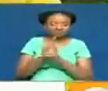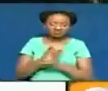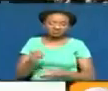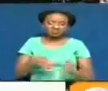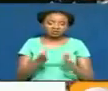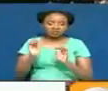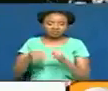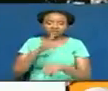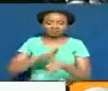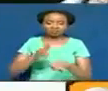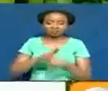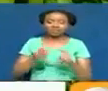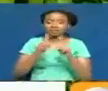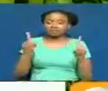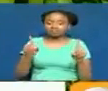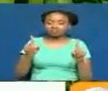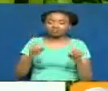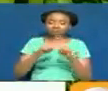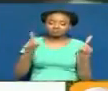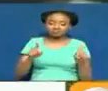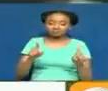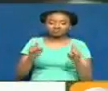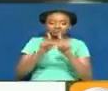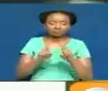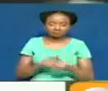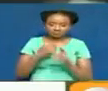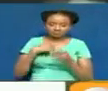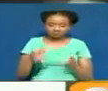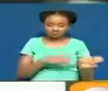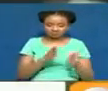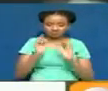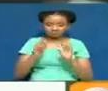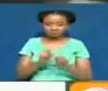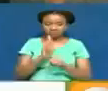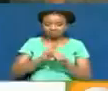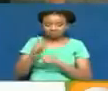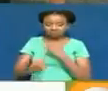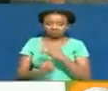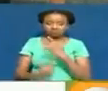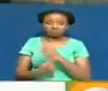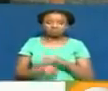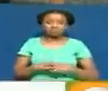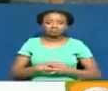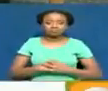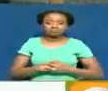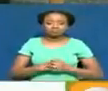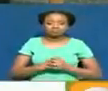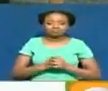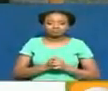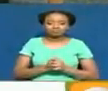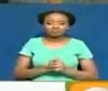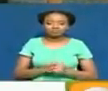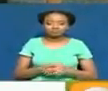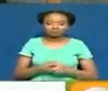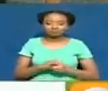different circumstances. But there is a cost to using the rooted apical cuttings technology. On the hub site,